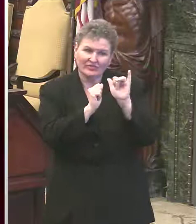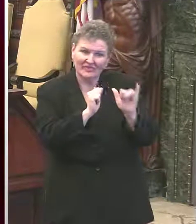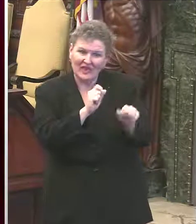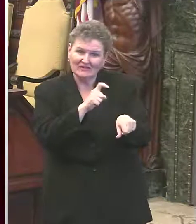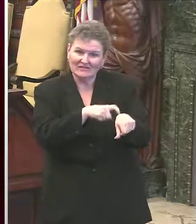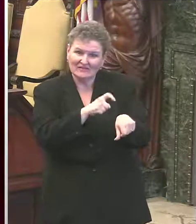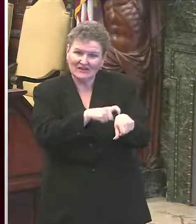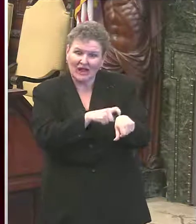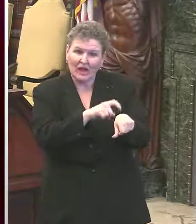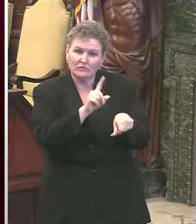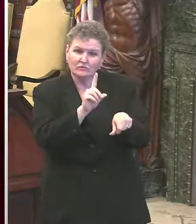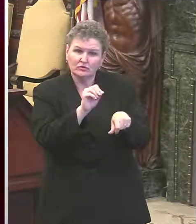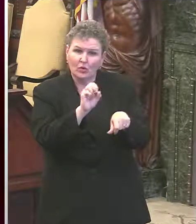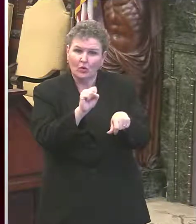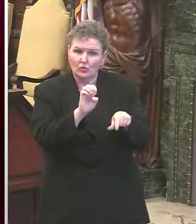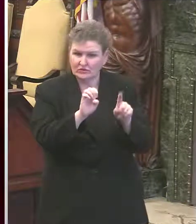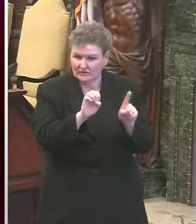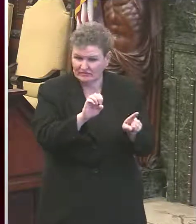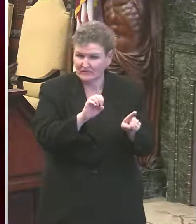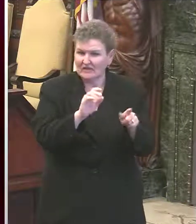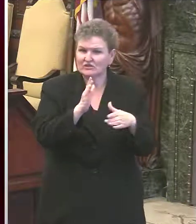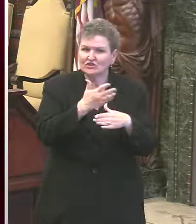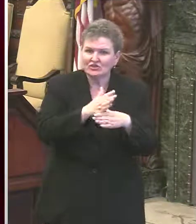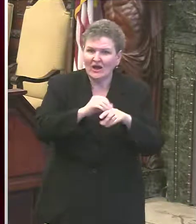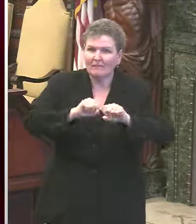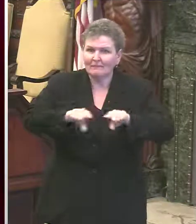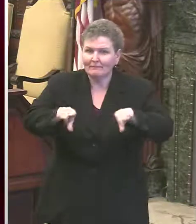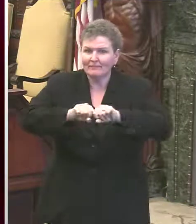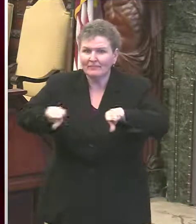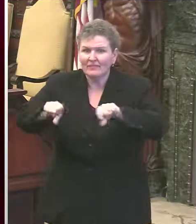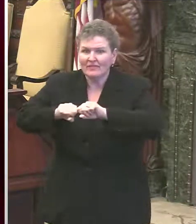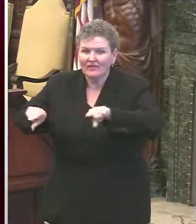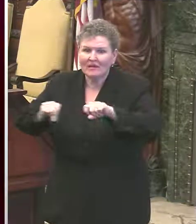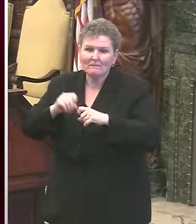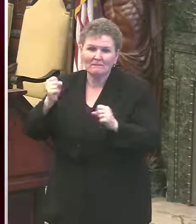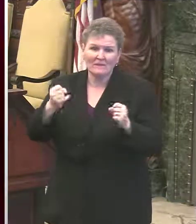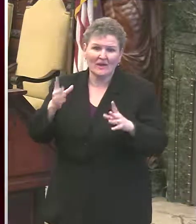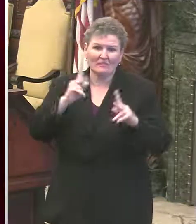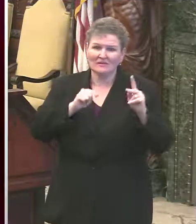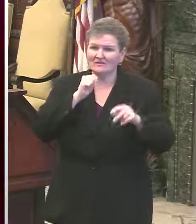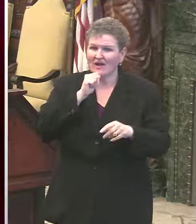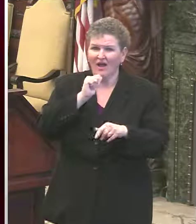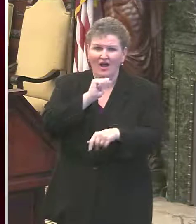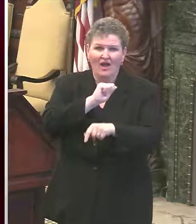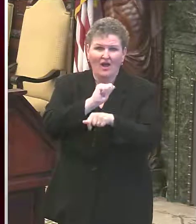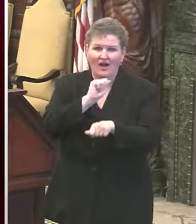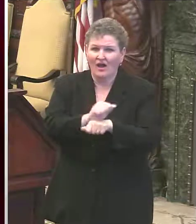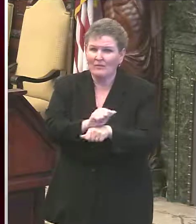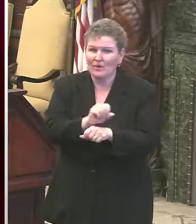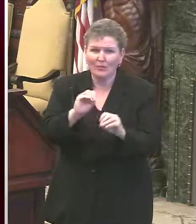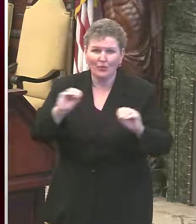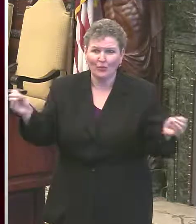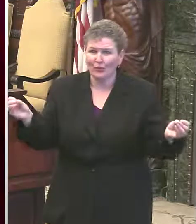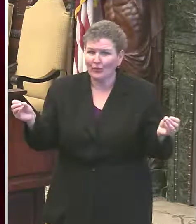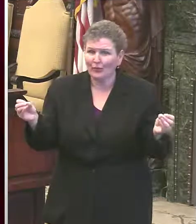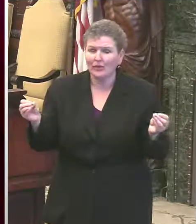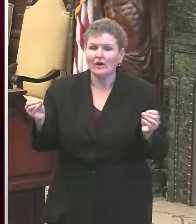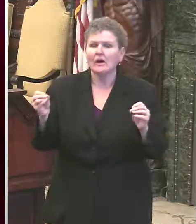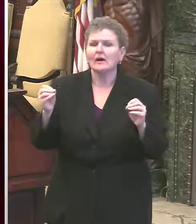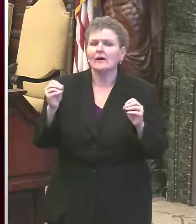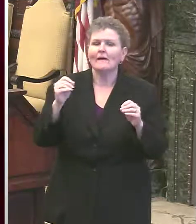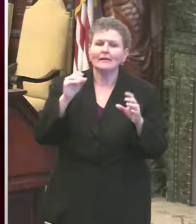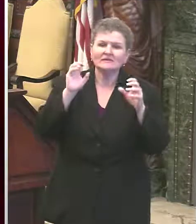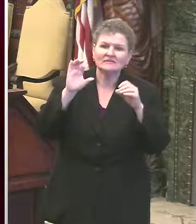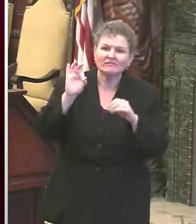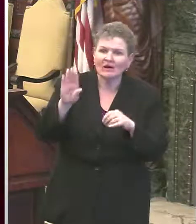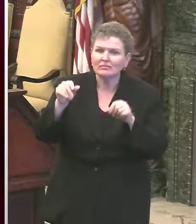doses, and they shared those links widely. So we have many unauthorized appointments that people got over the internet or from a friend or on a Facebook post or